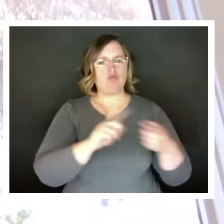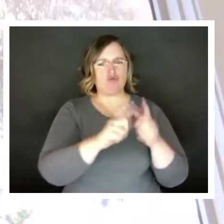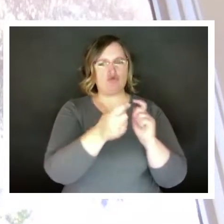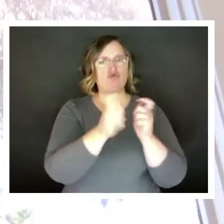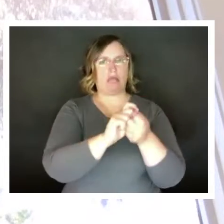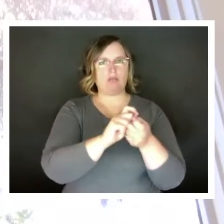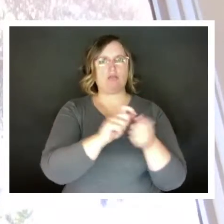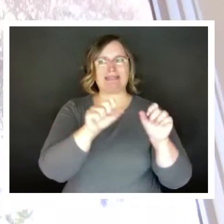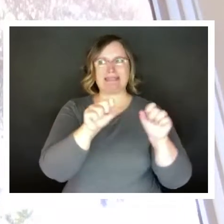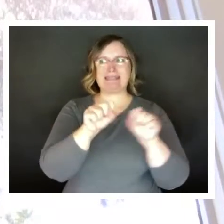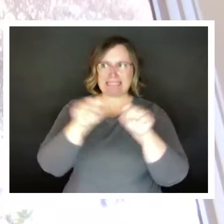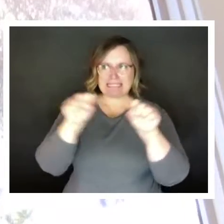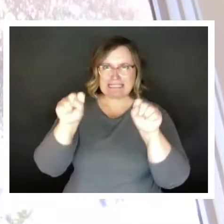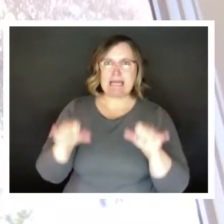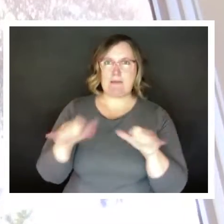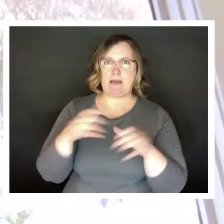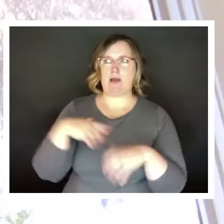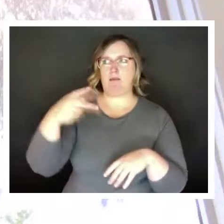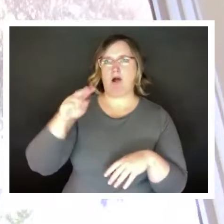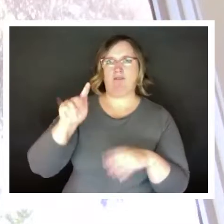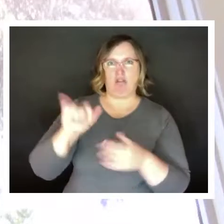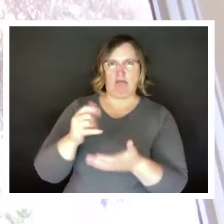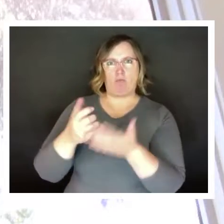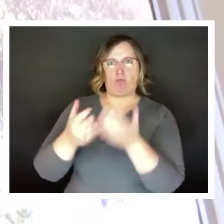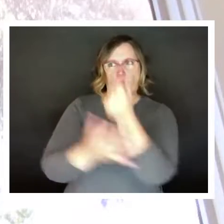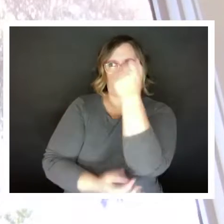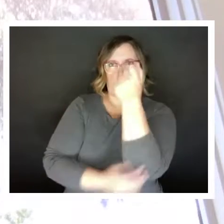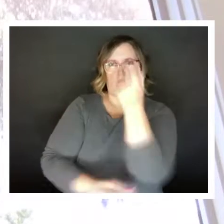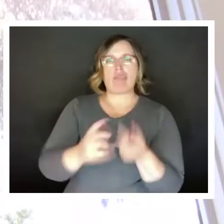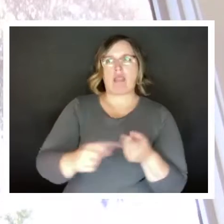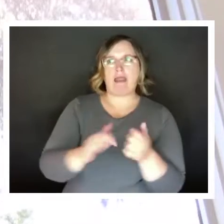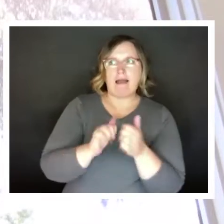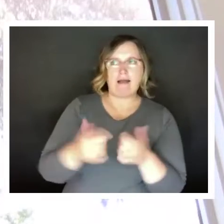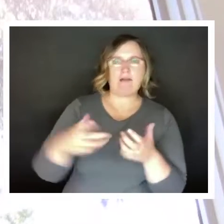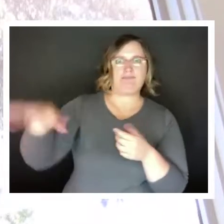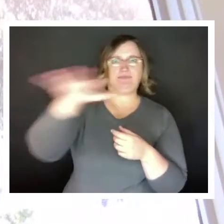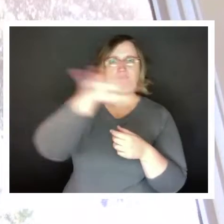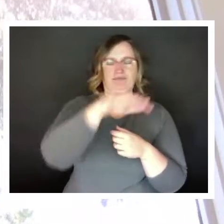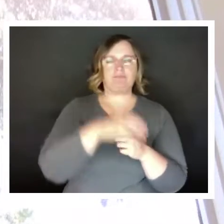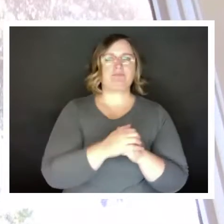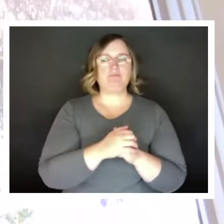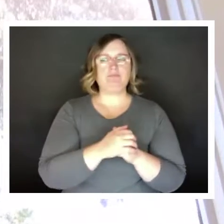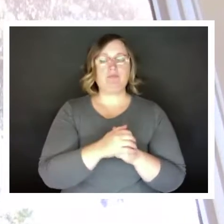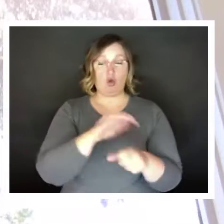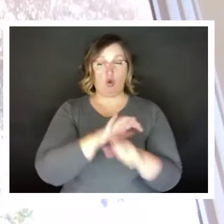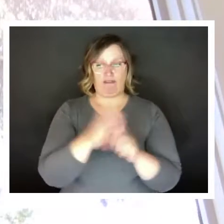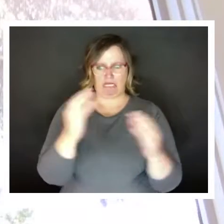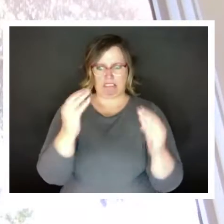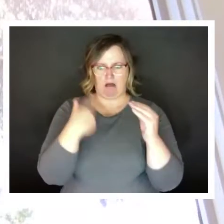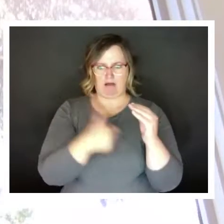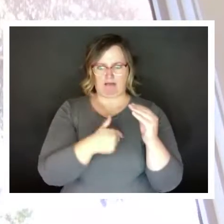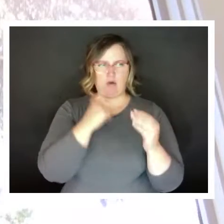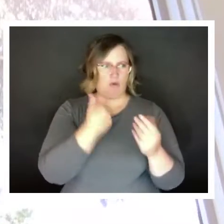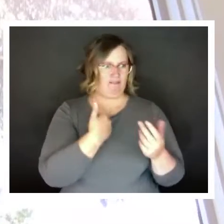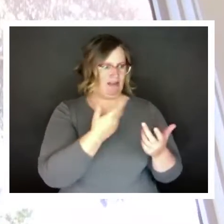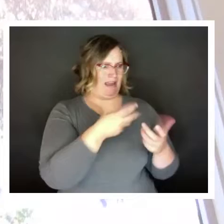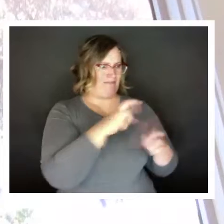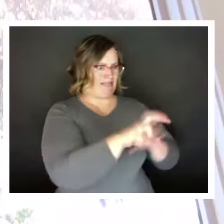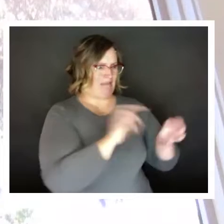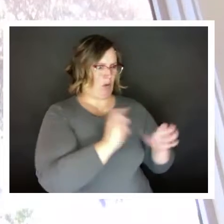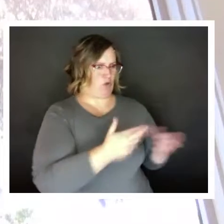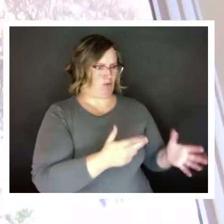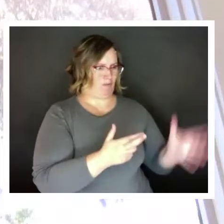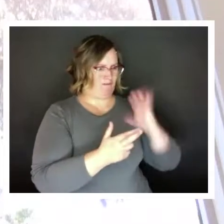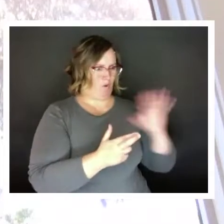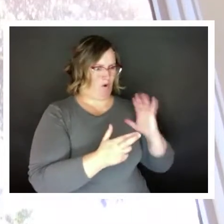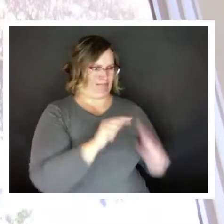to almost every corner of society. What COVID has taught us is what we traditionally invested our resources into is out of touch